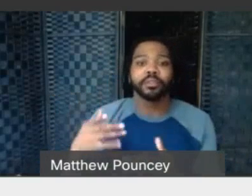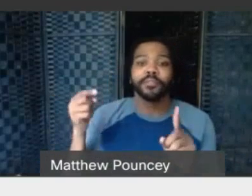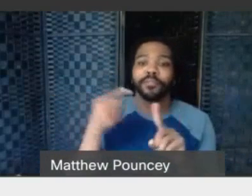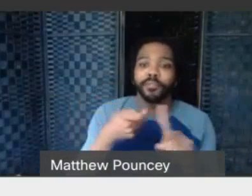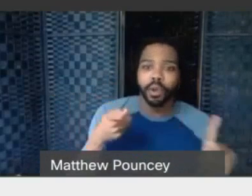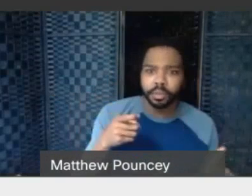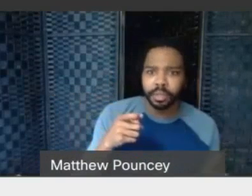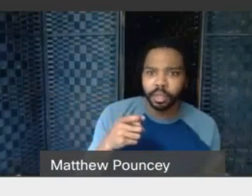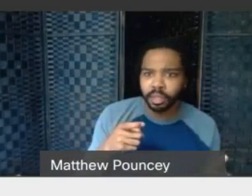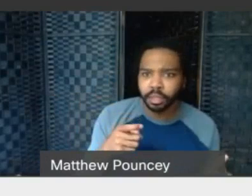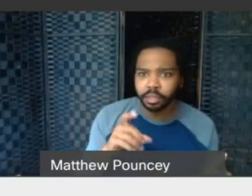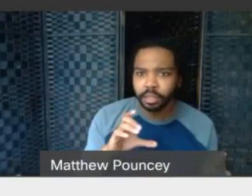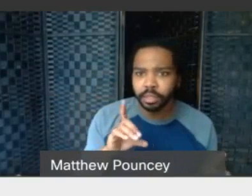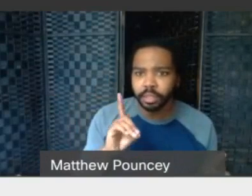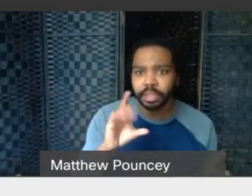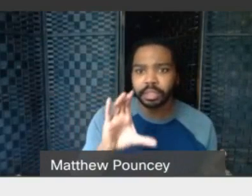DC Health is